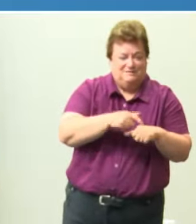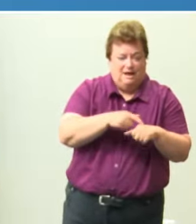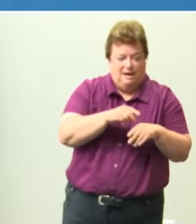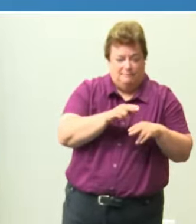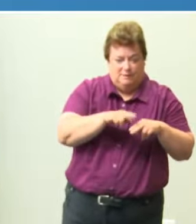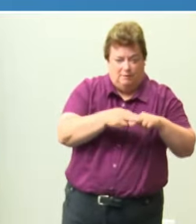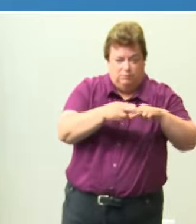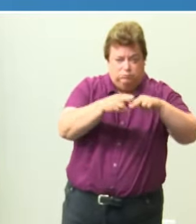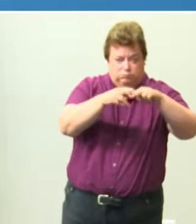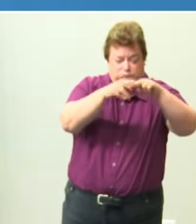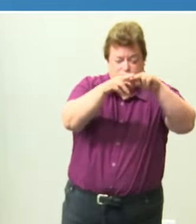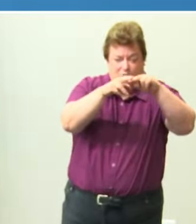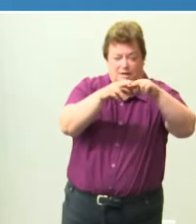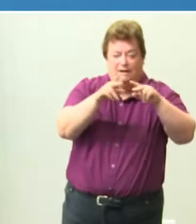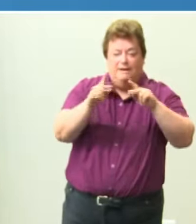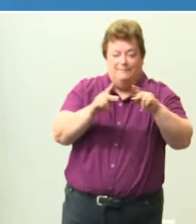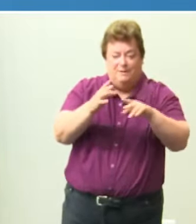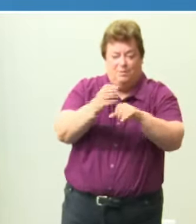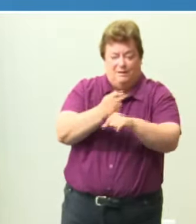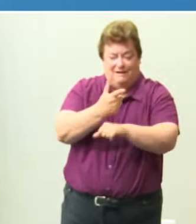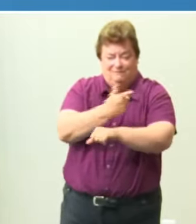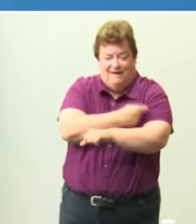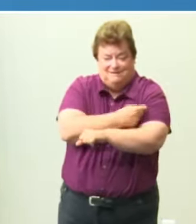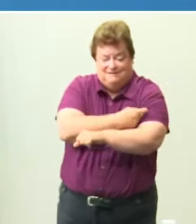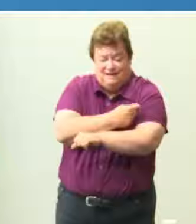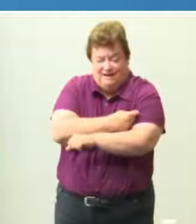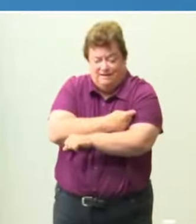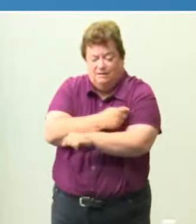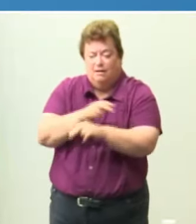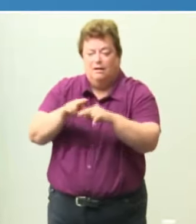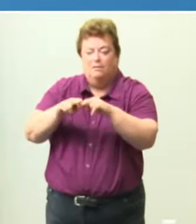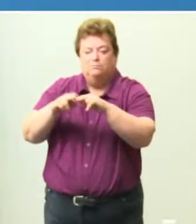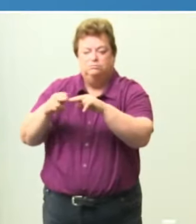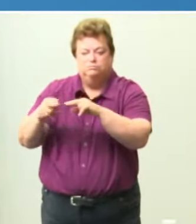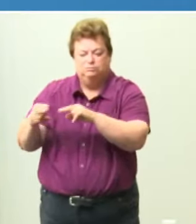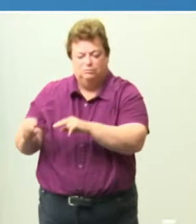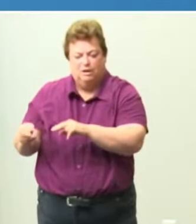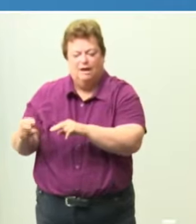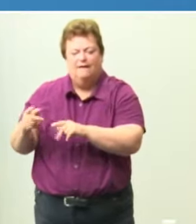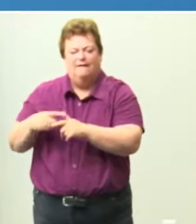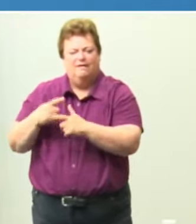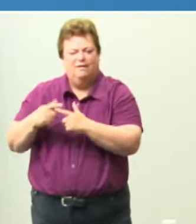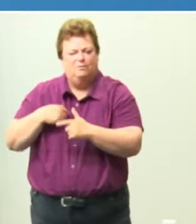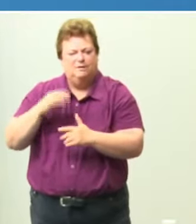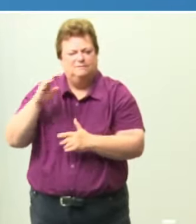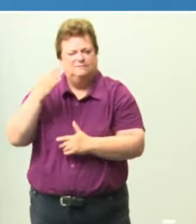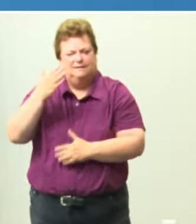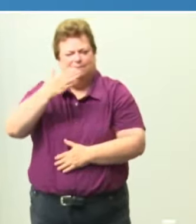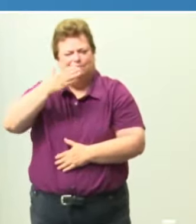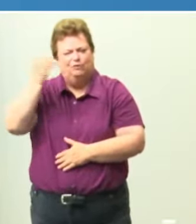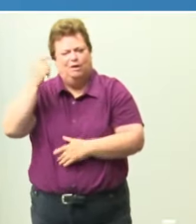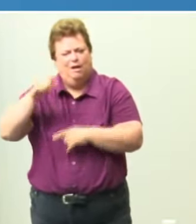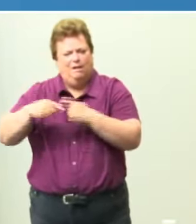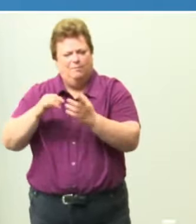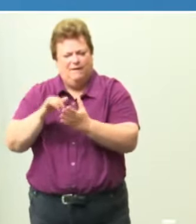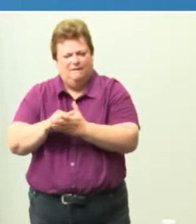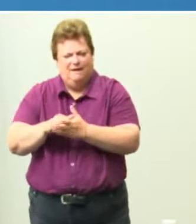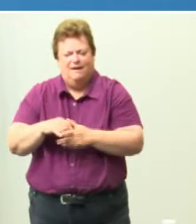people vaccinated, it really kind of started being, I think, forgotten about a little bit. And so we wanted